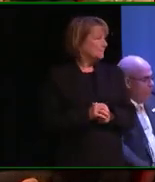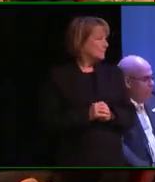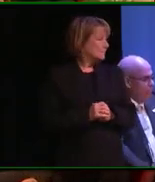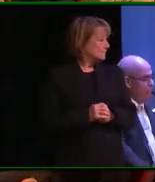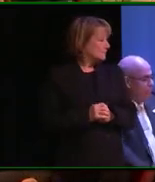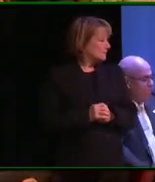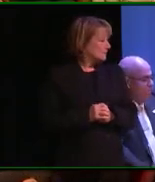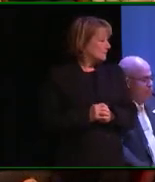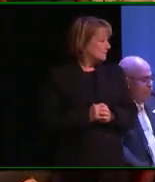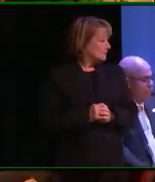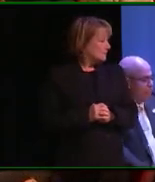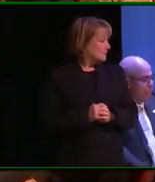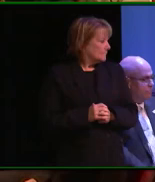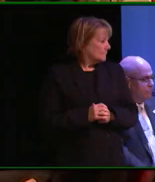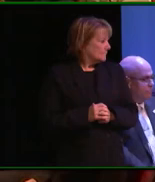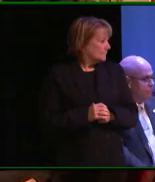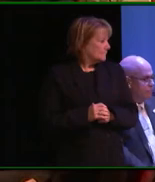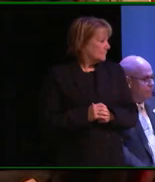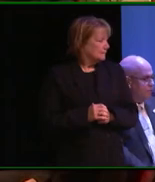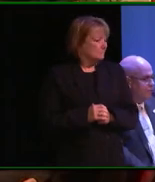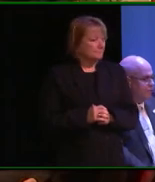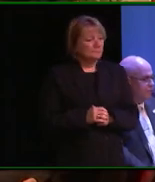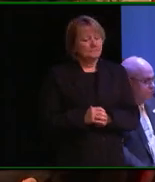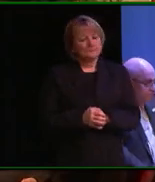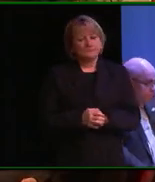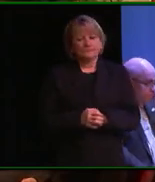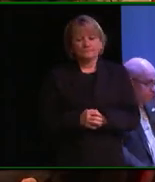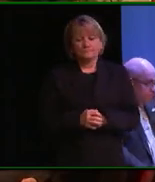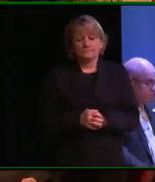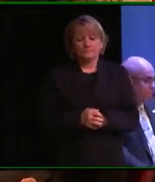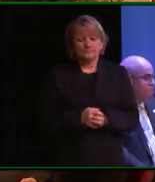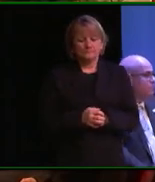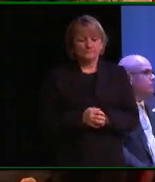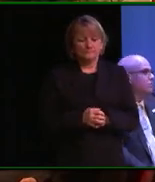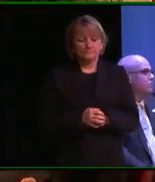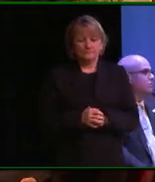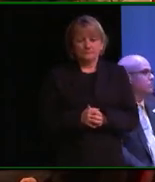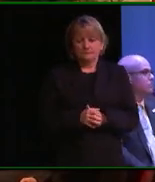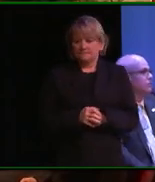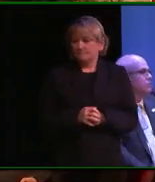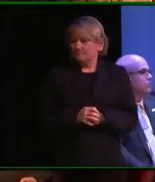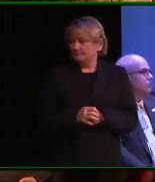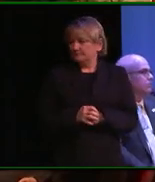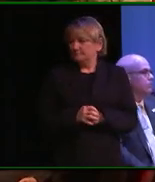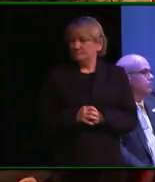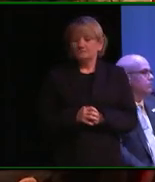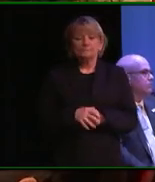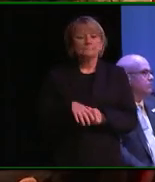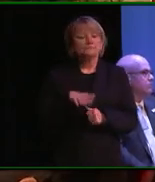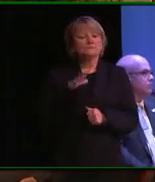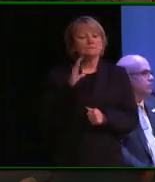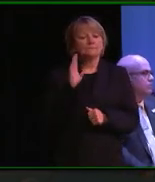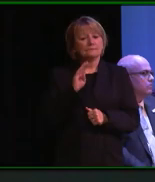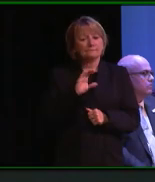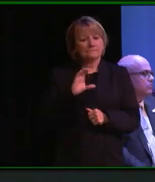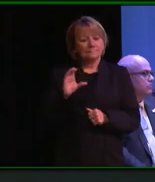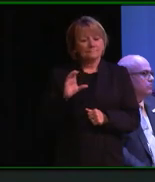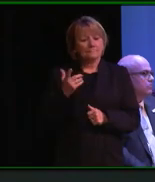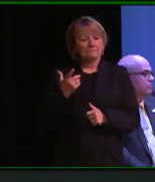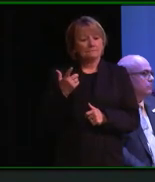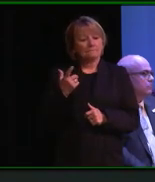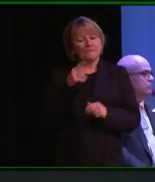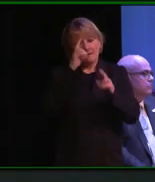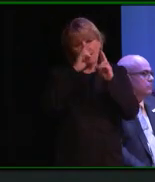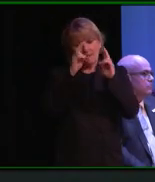All righty, here we go. All right. Bristol Community College Commonwealth